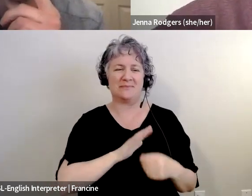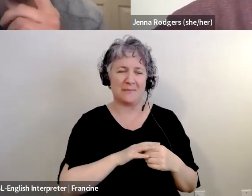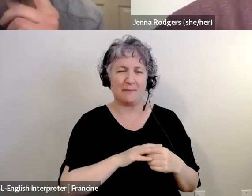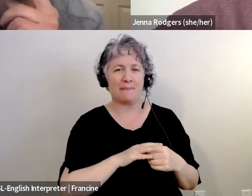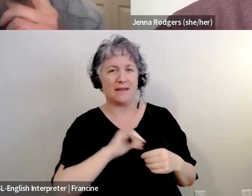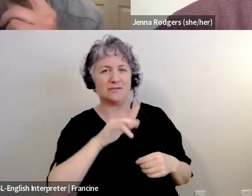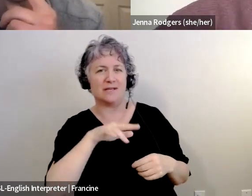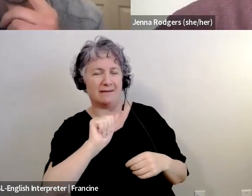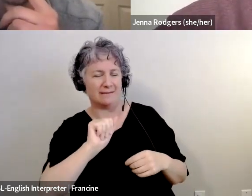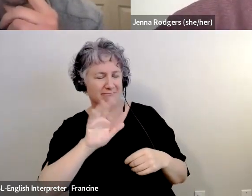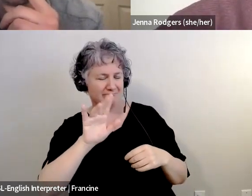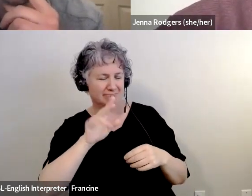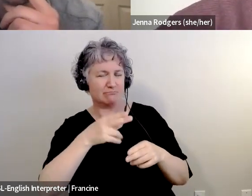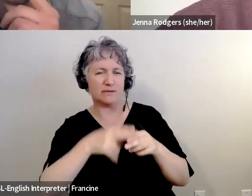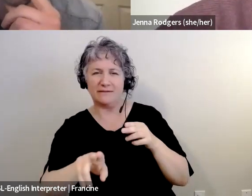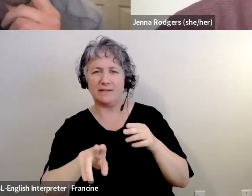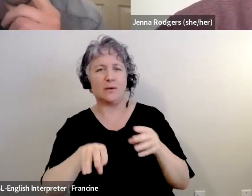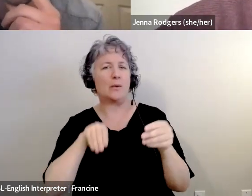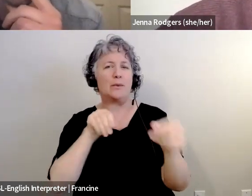So briefly or swiftly,